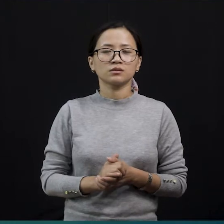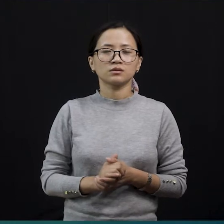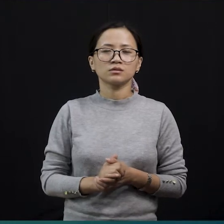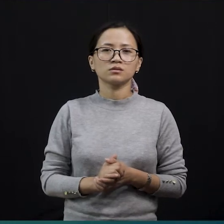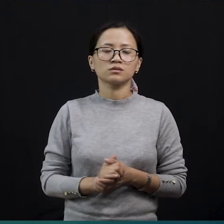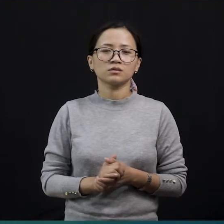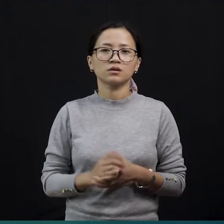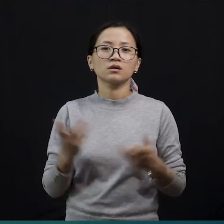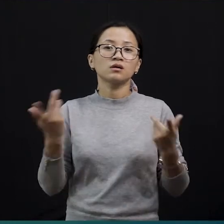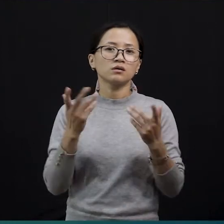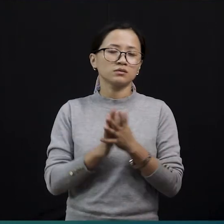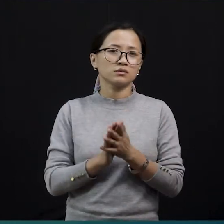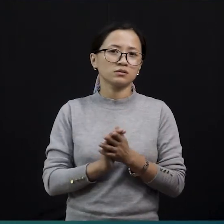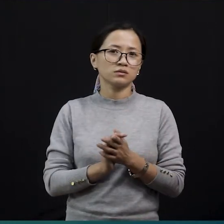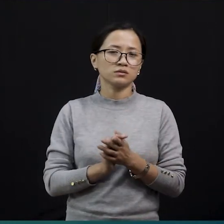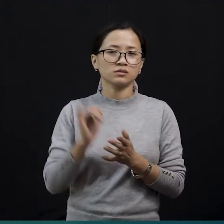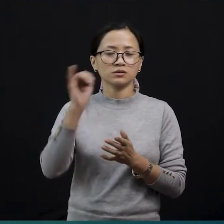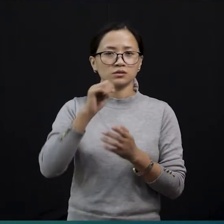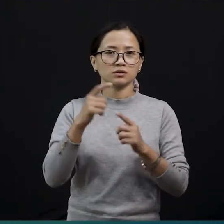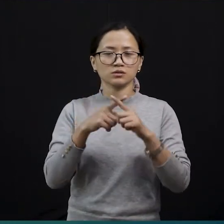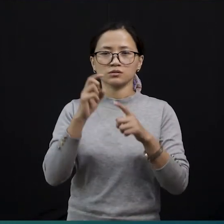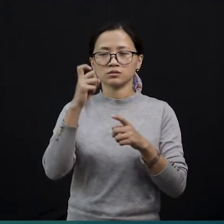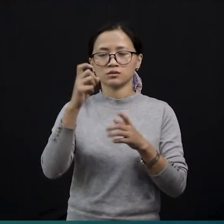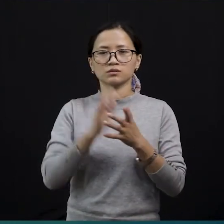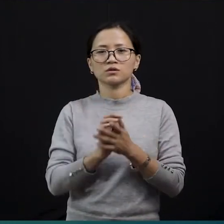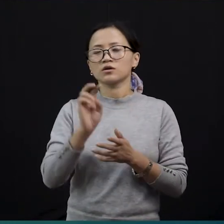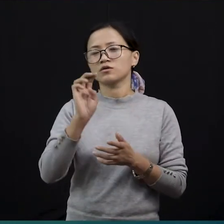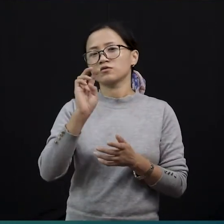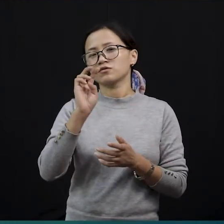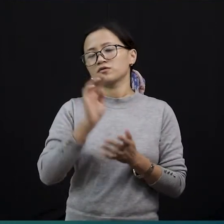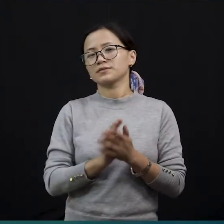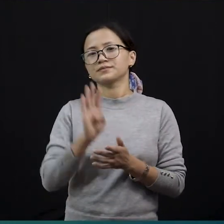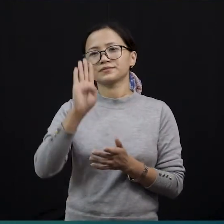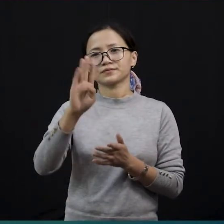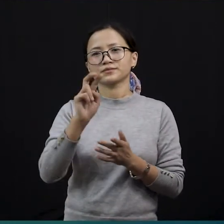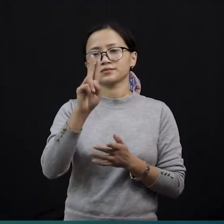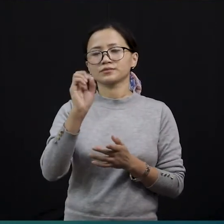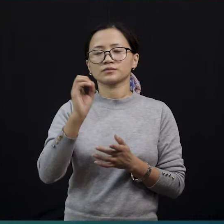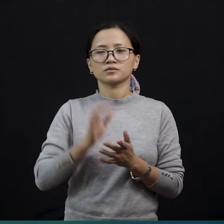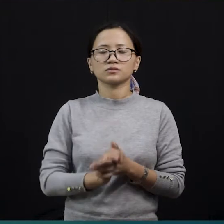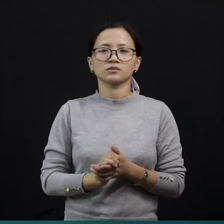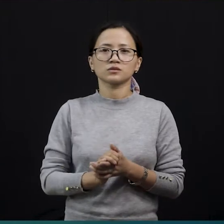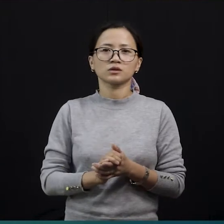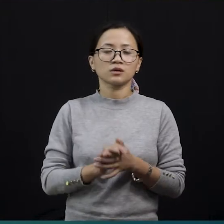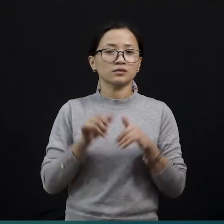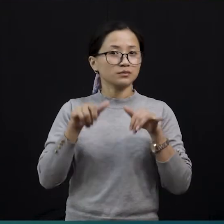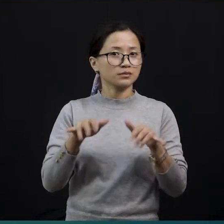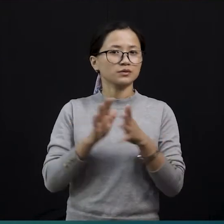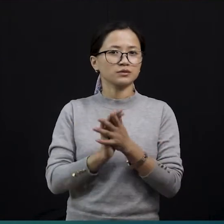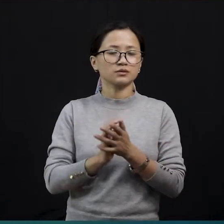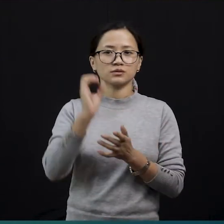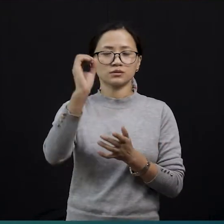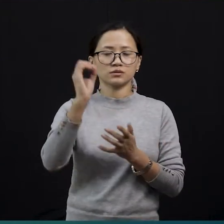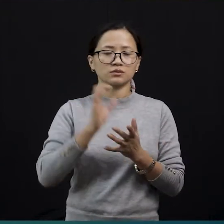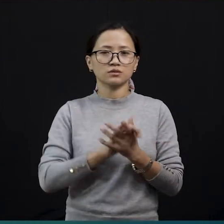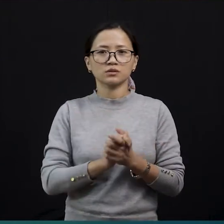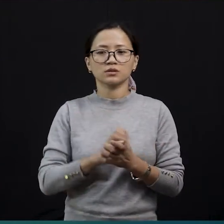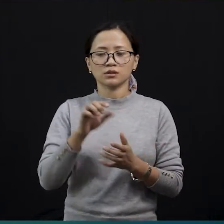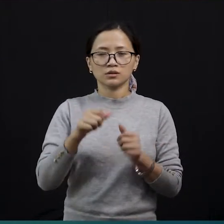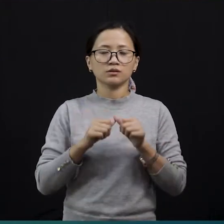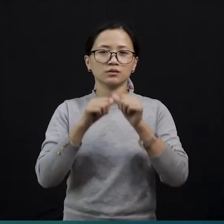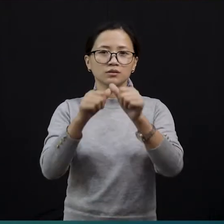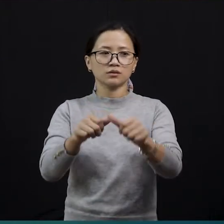become how much, children? 60 into 7s are 420. And the remainder is 0. So the answer we